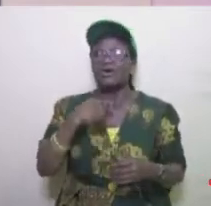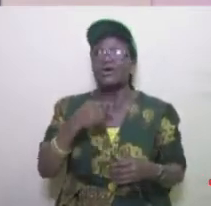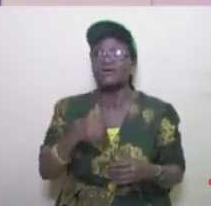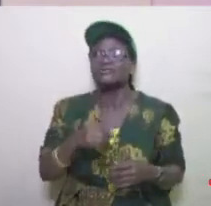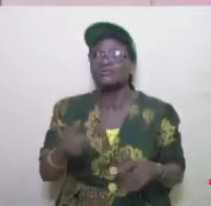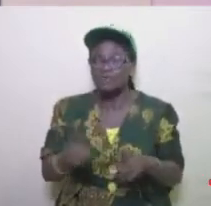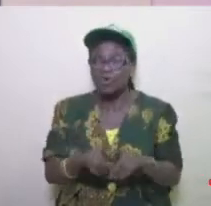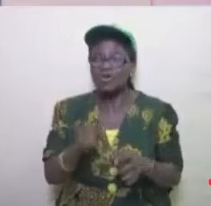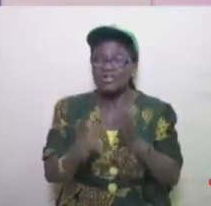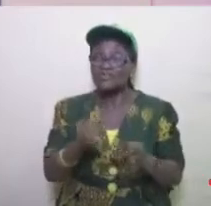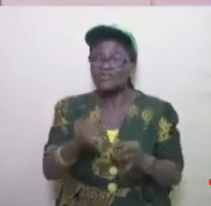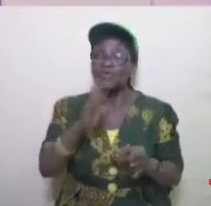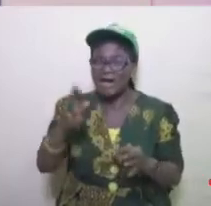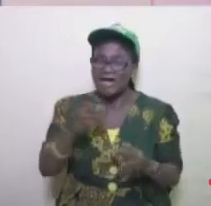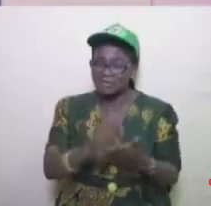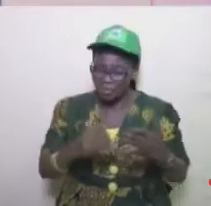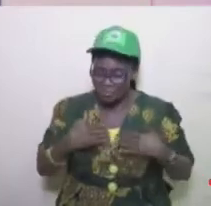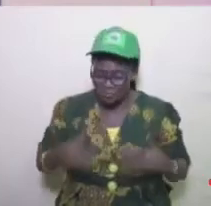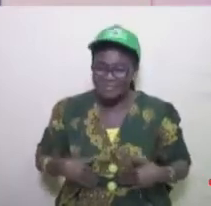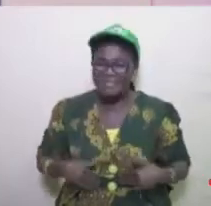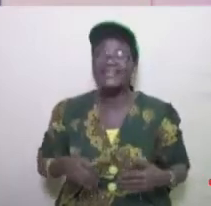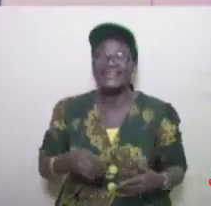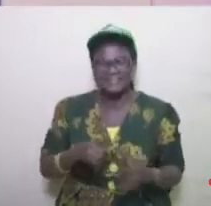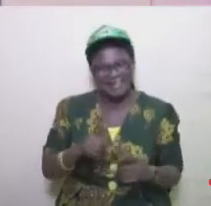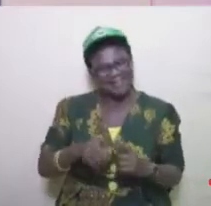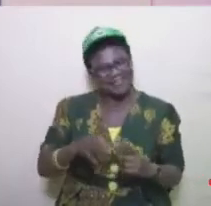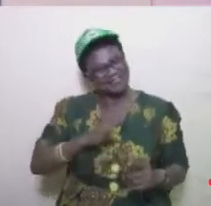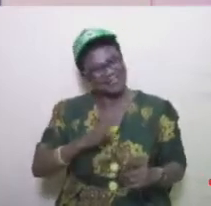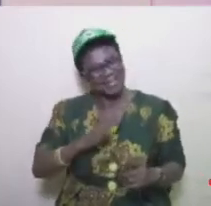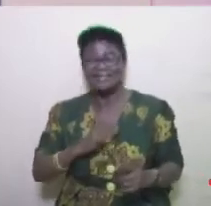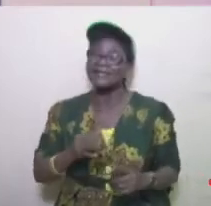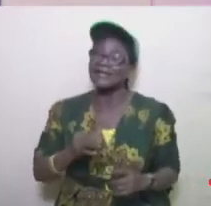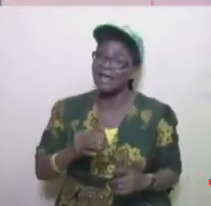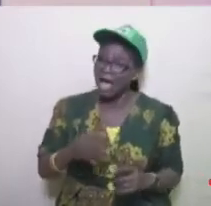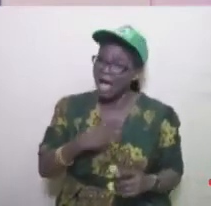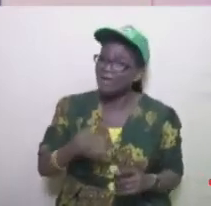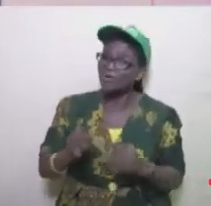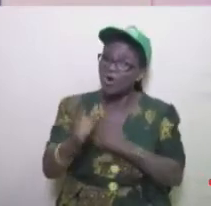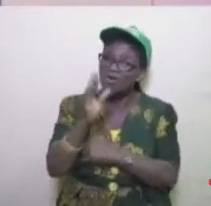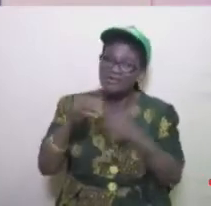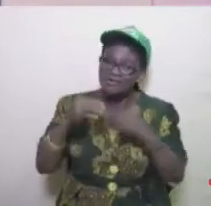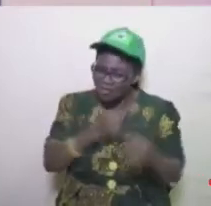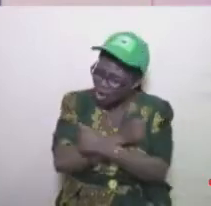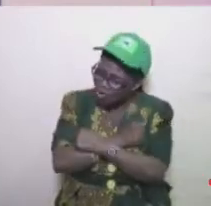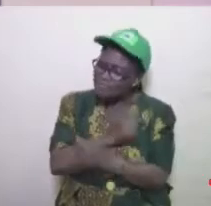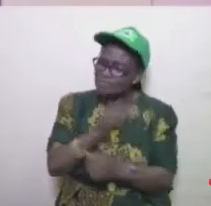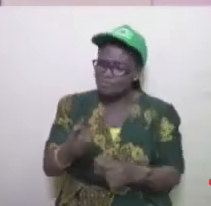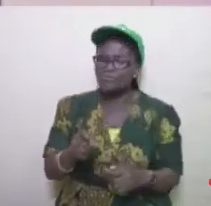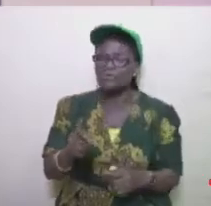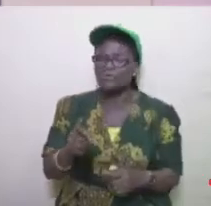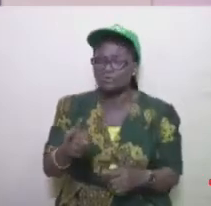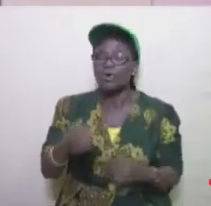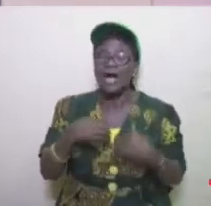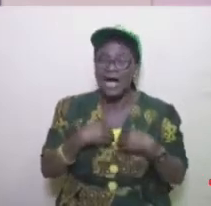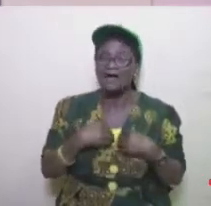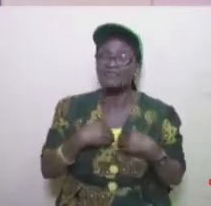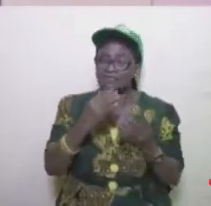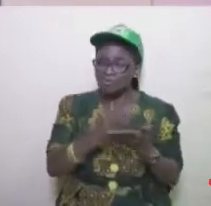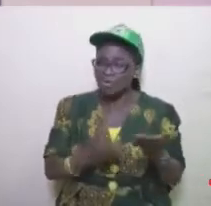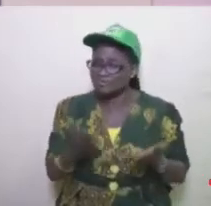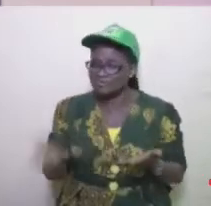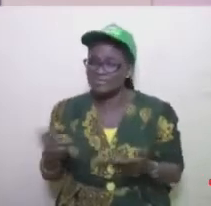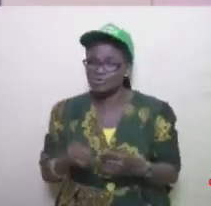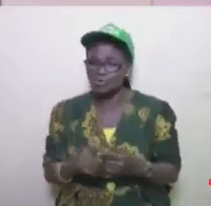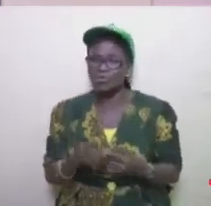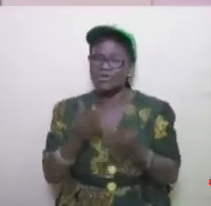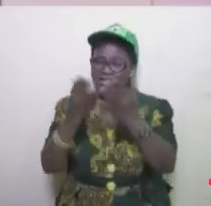That they are even talking about you shows that God loves you, shows that you have something to offer. But despite the situation of this